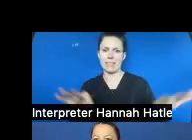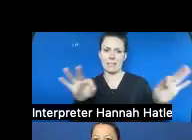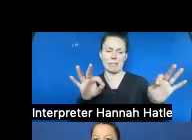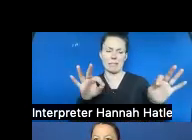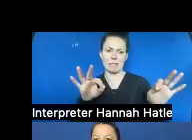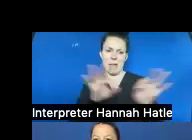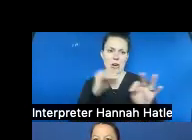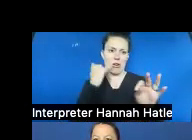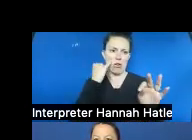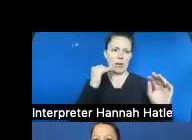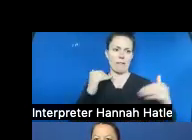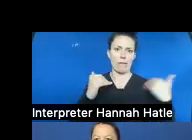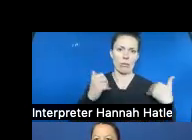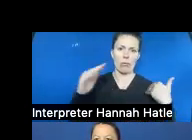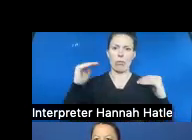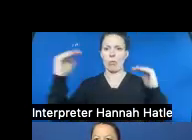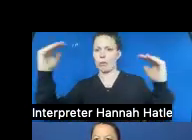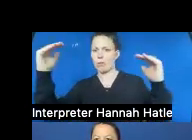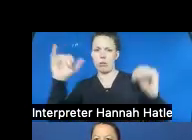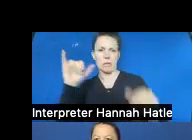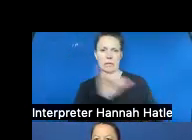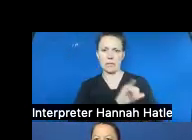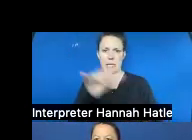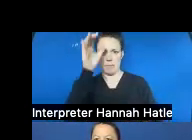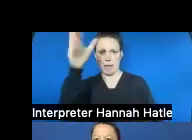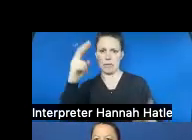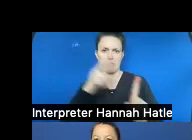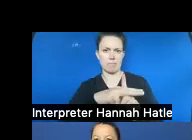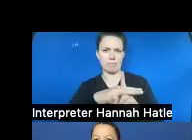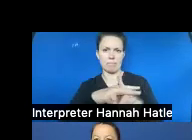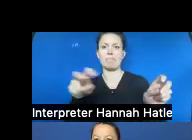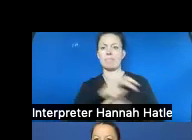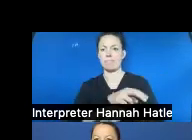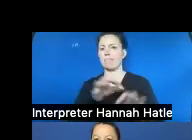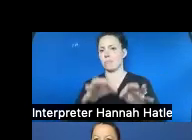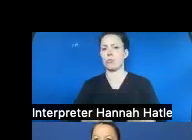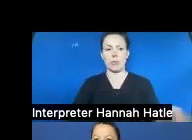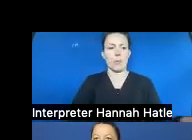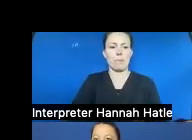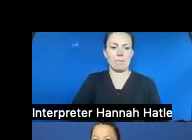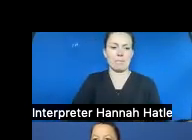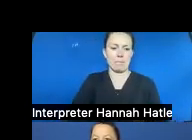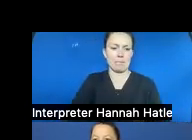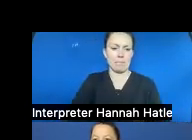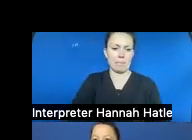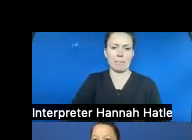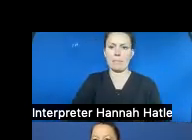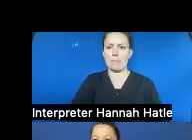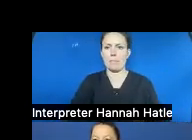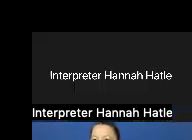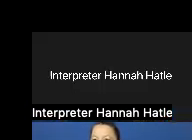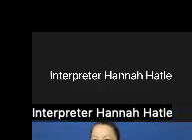youth. One thing I do want to say though is the sex work, right? The strip